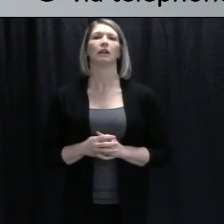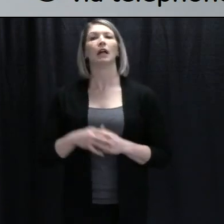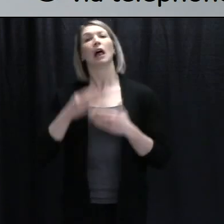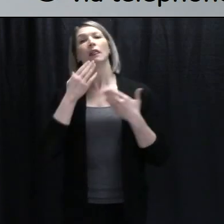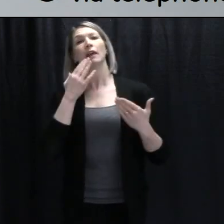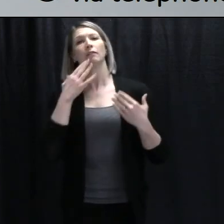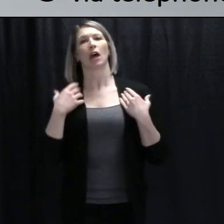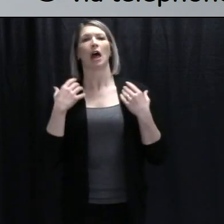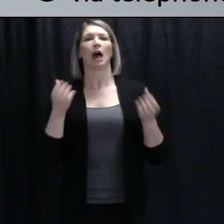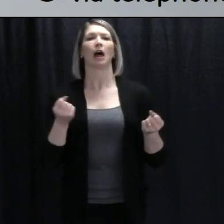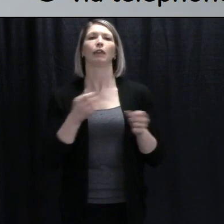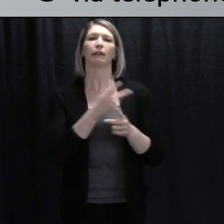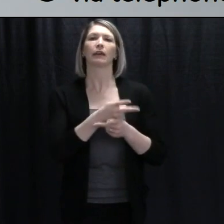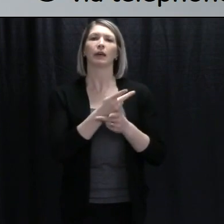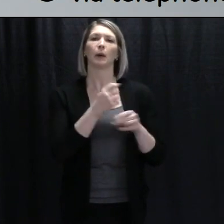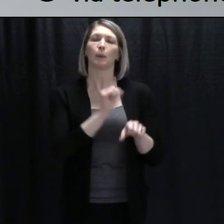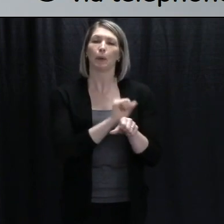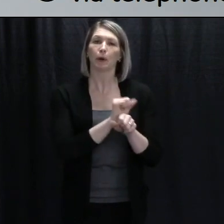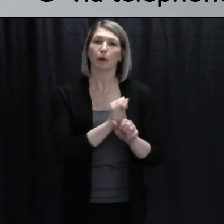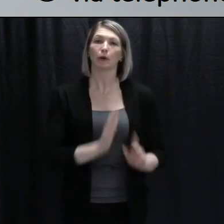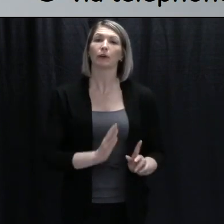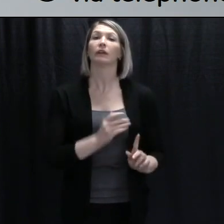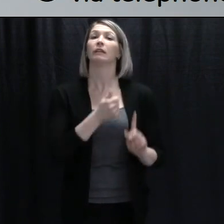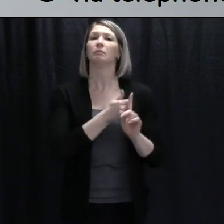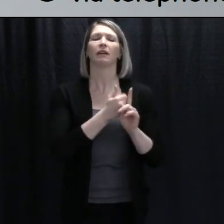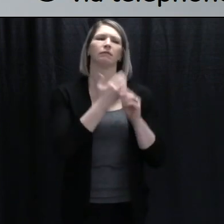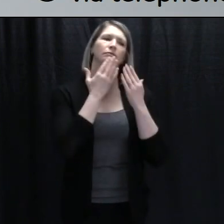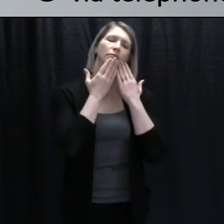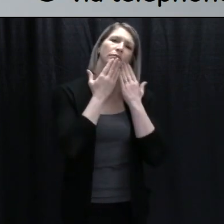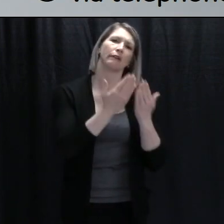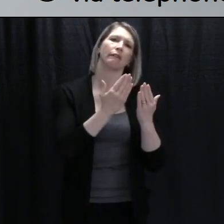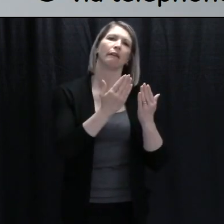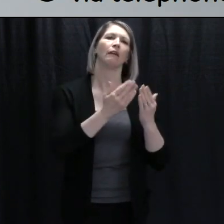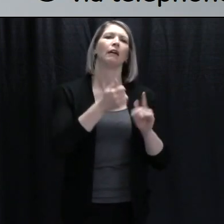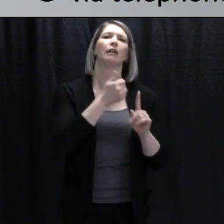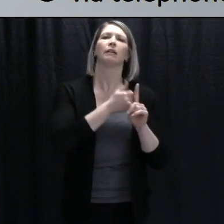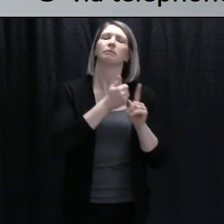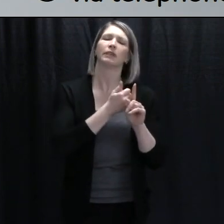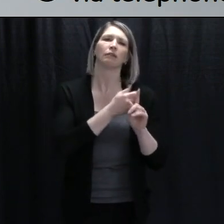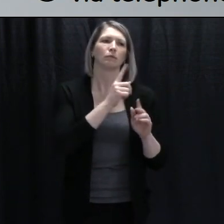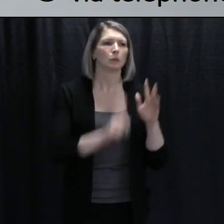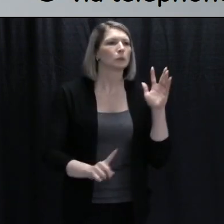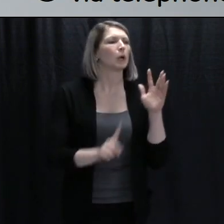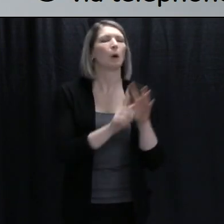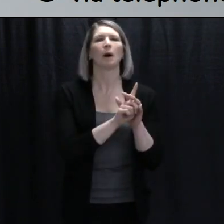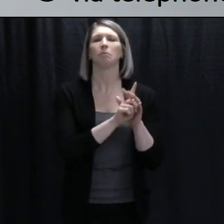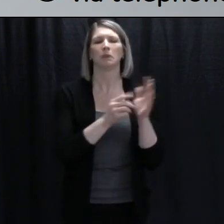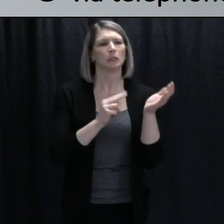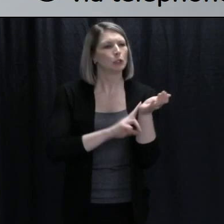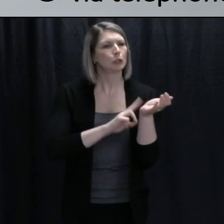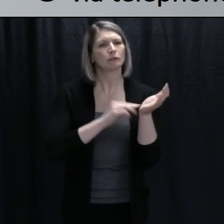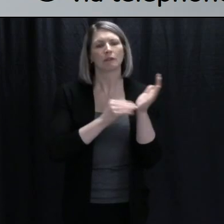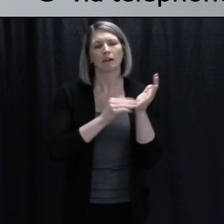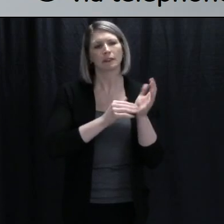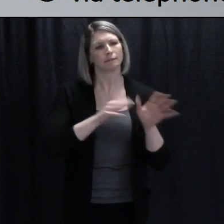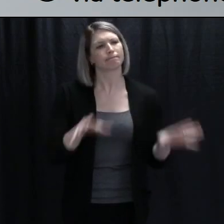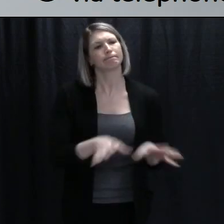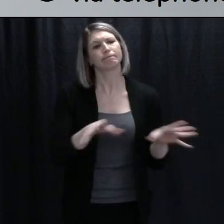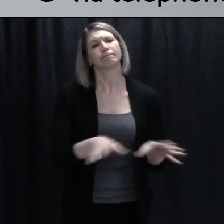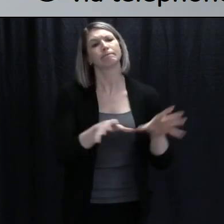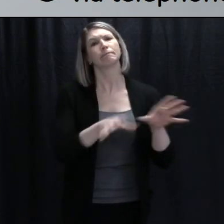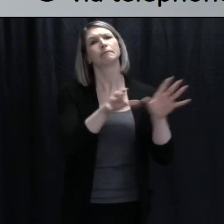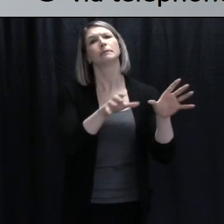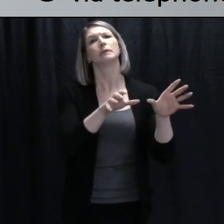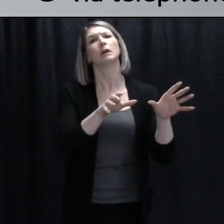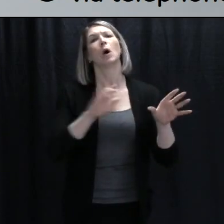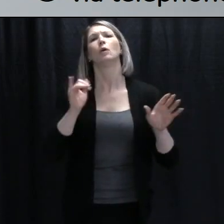healthcare workers for continuing to show up and care for people in this unprecedented and rapidly evolving time. Thank you